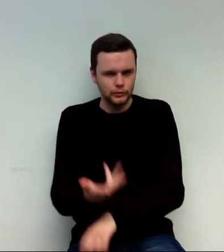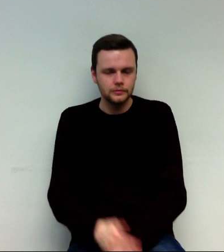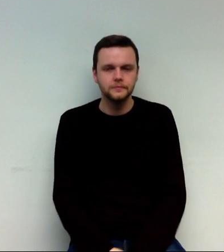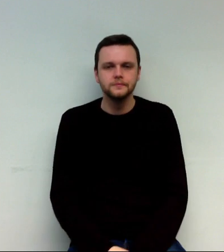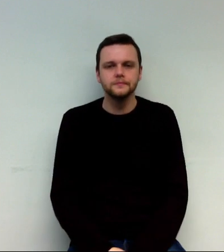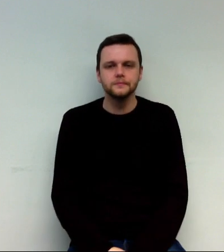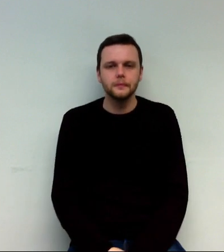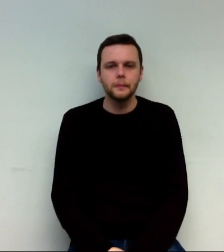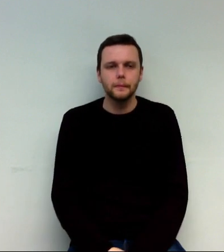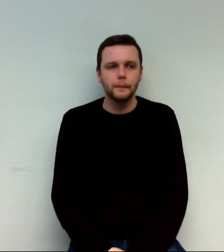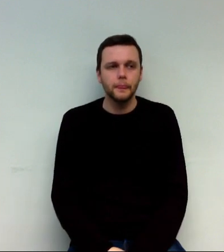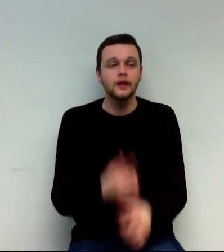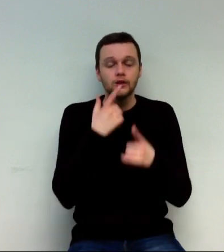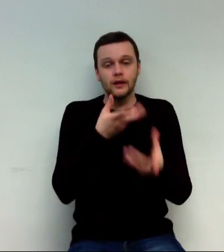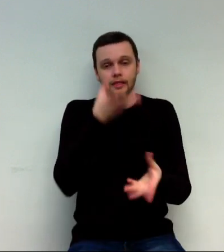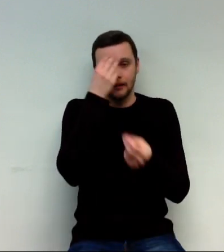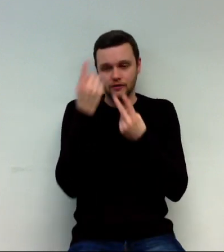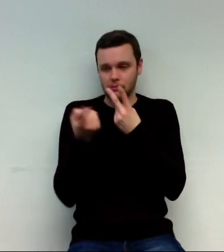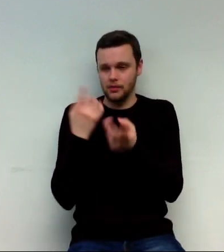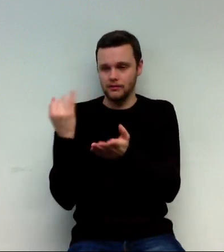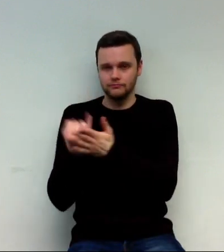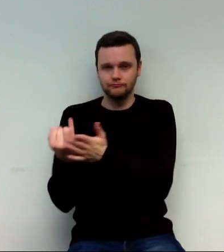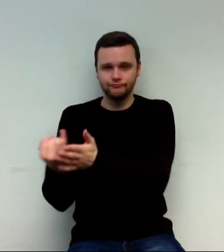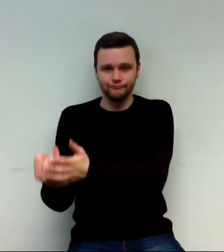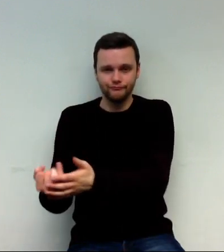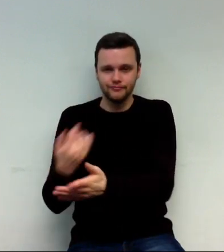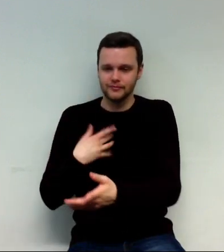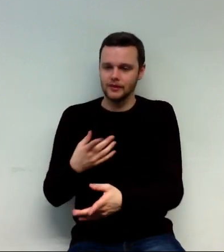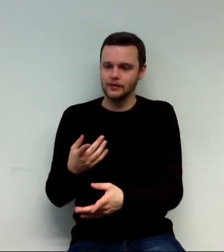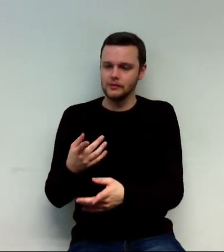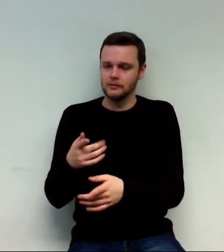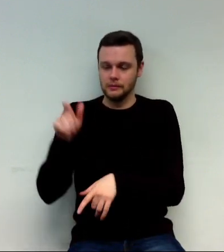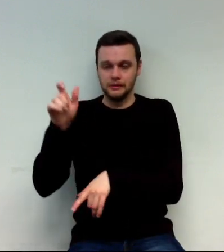to learn from someone else's mistakes. Like someone will be like, this was great, however, you